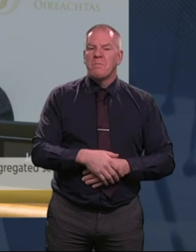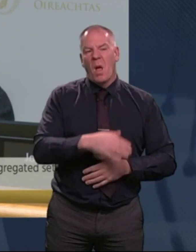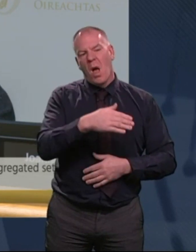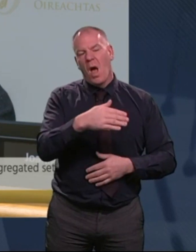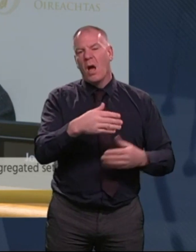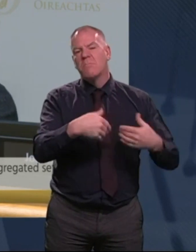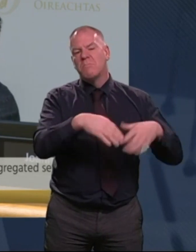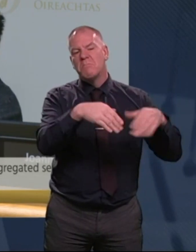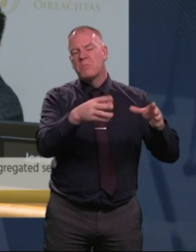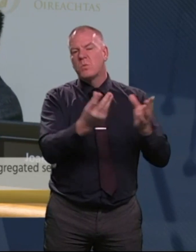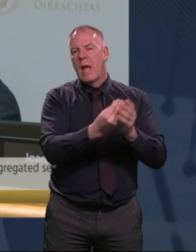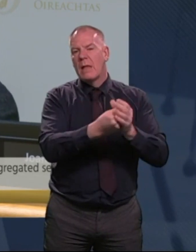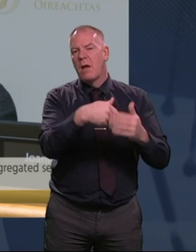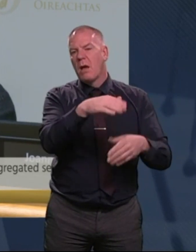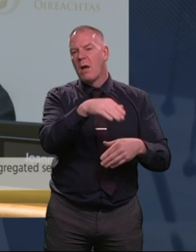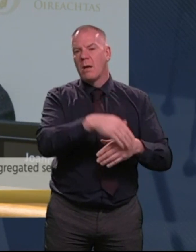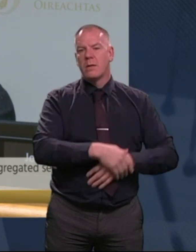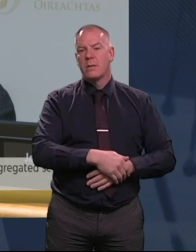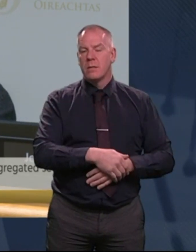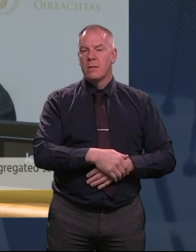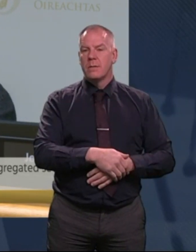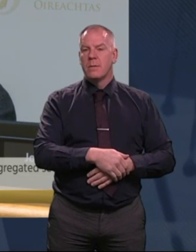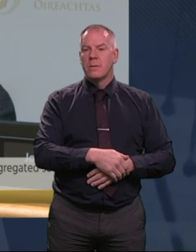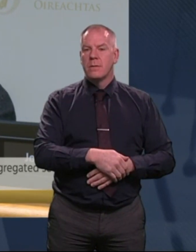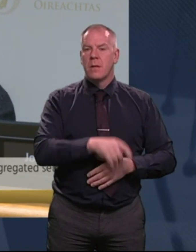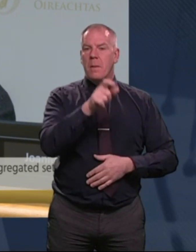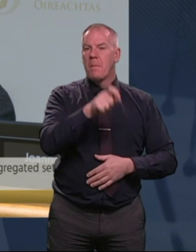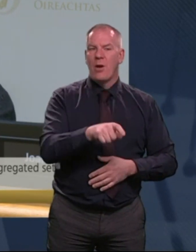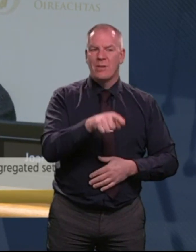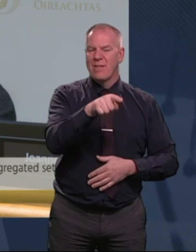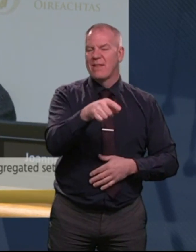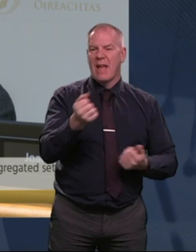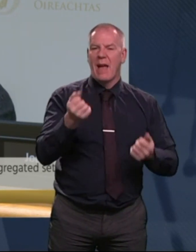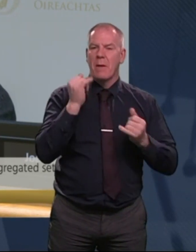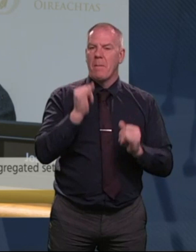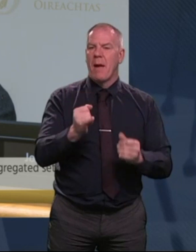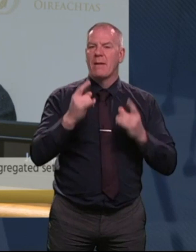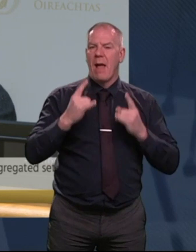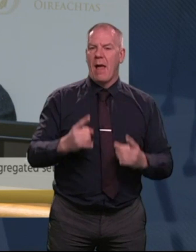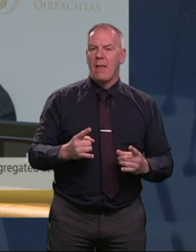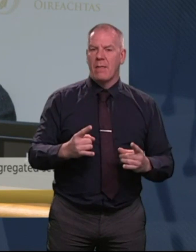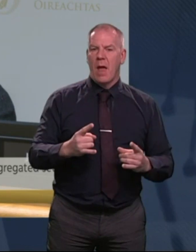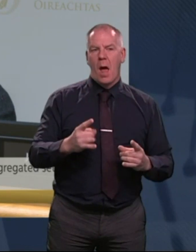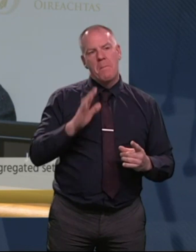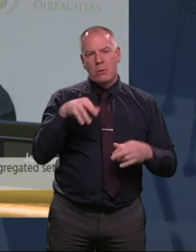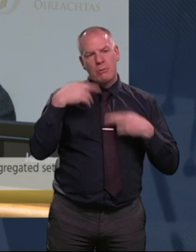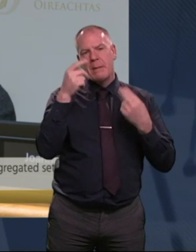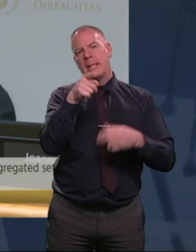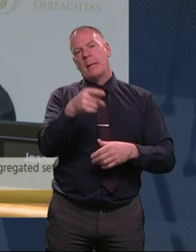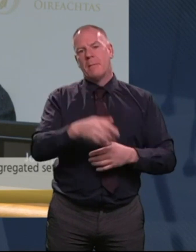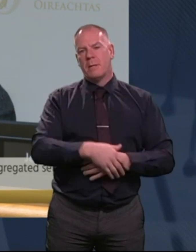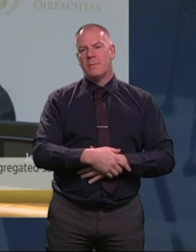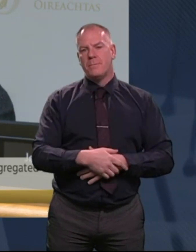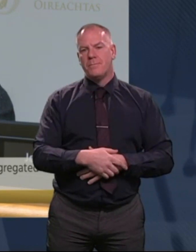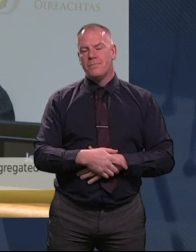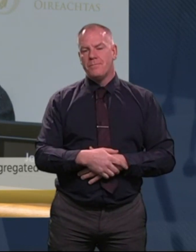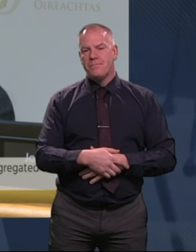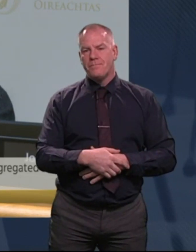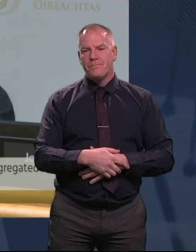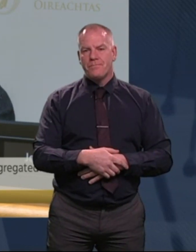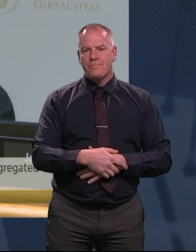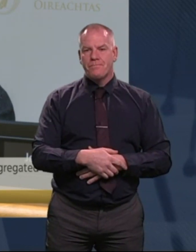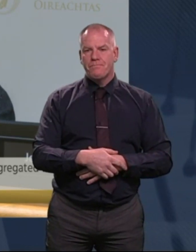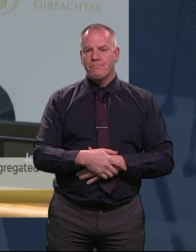together, and this person has bad health, and you have to respect that. And then